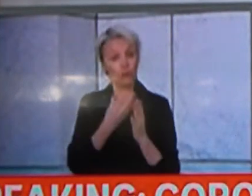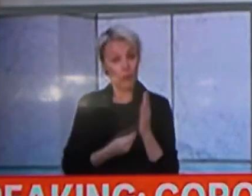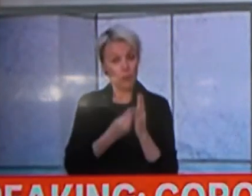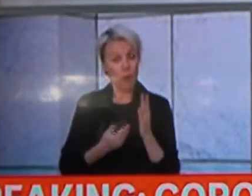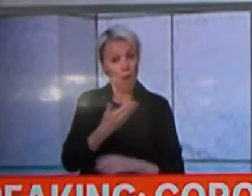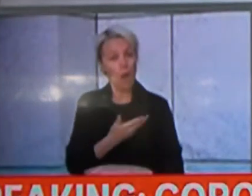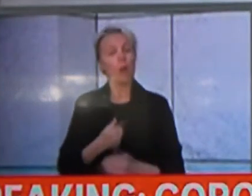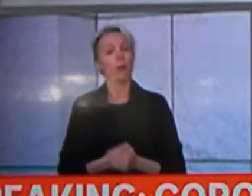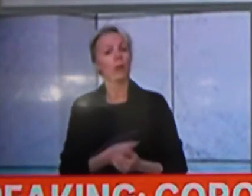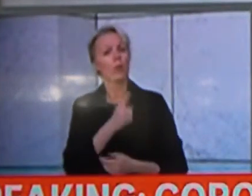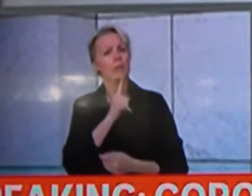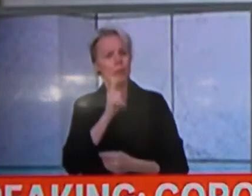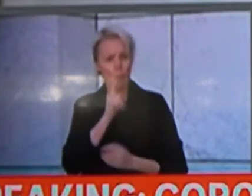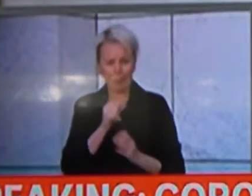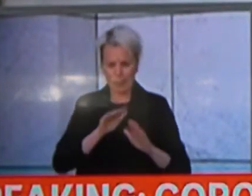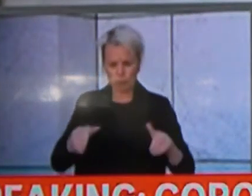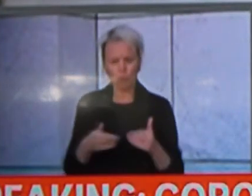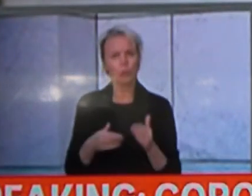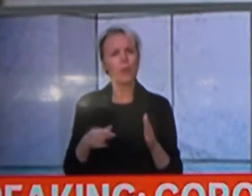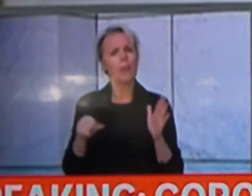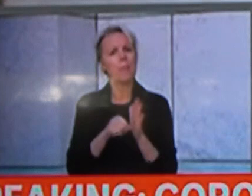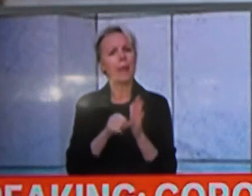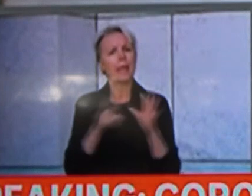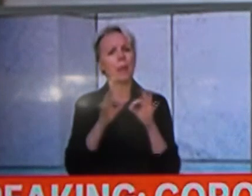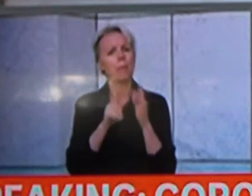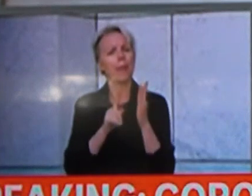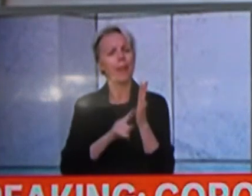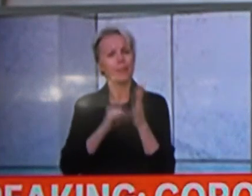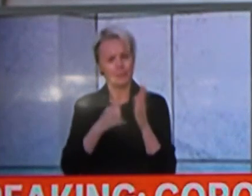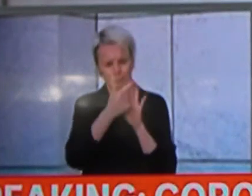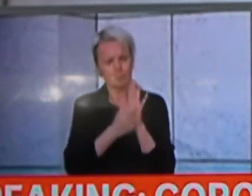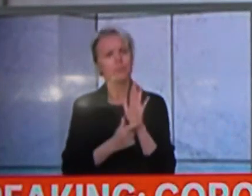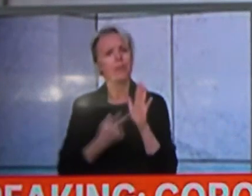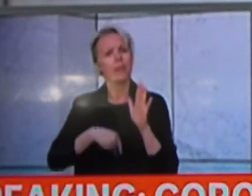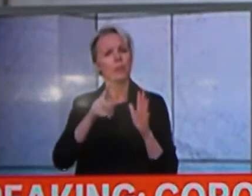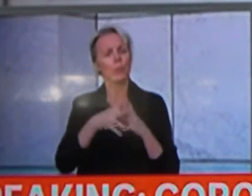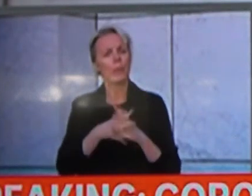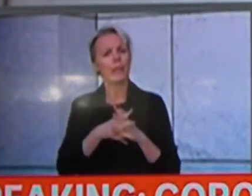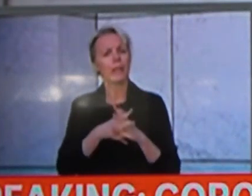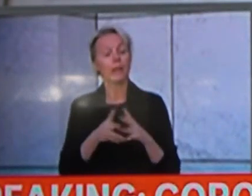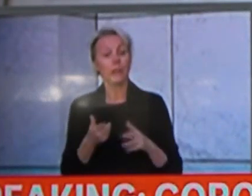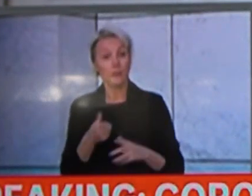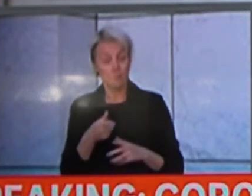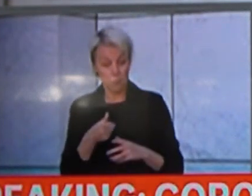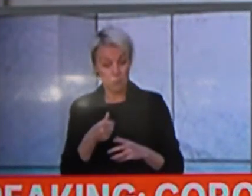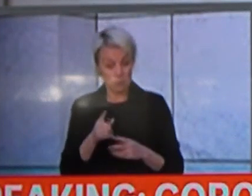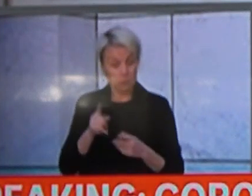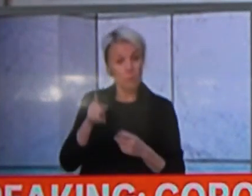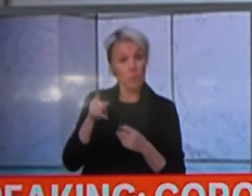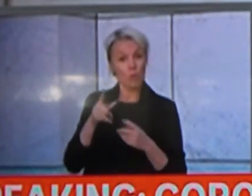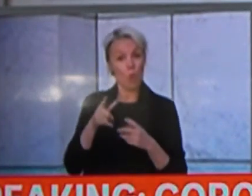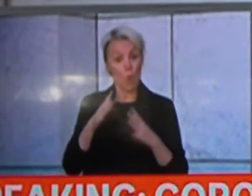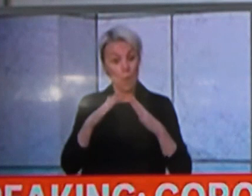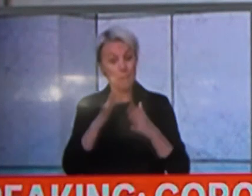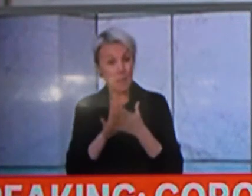that you'll be introducing the money bills this week to Parliament because the budget's being pushed back. Is that a concession that the May parliamentary sittings